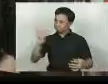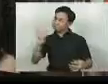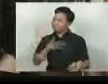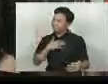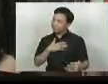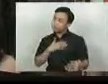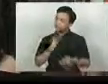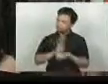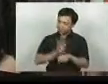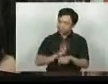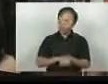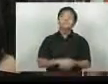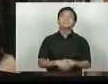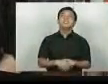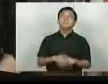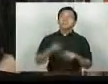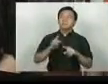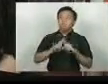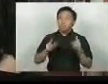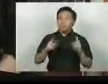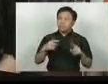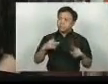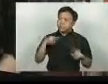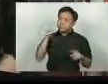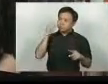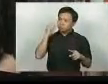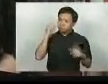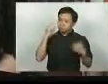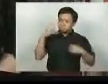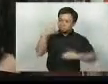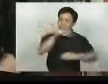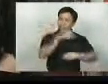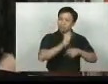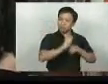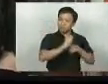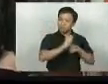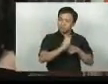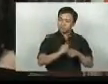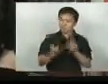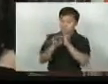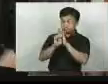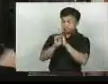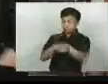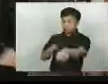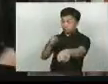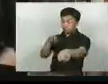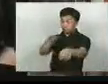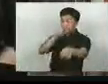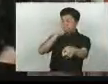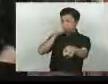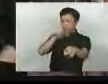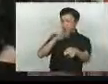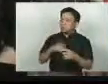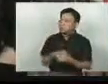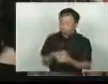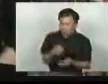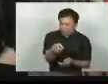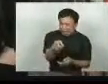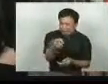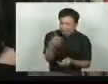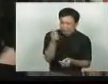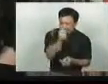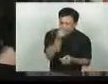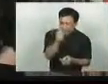having been a trainer for the banks for so many years, the adult Filipino cannot learn the software